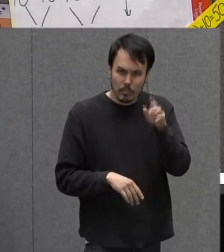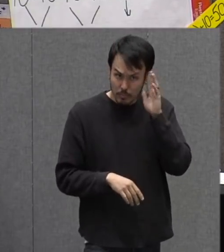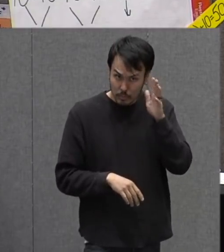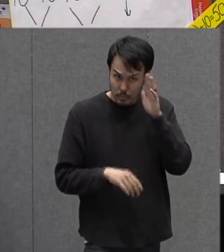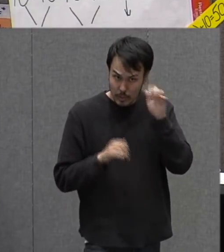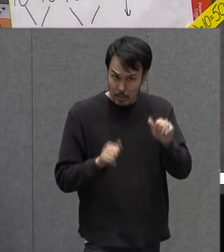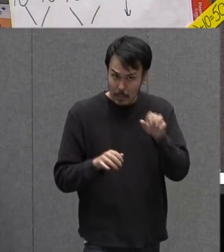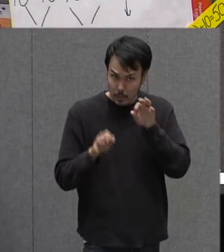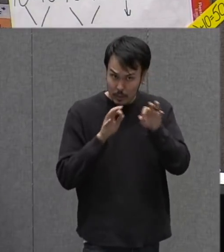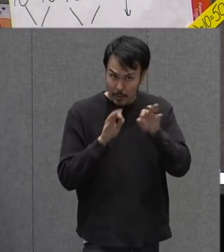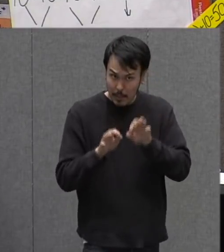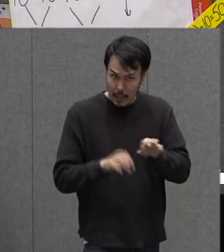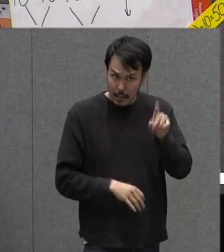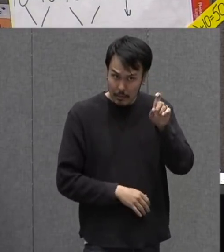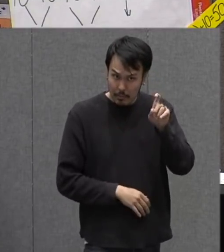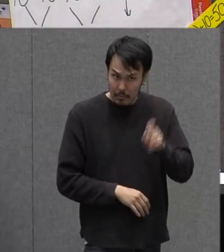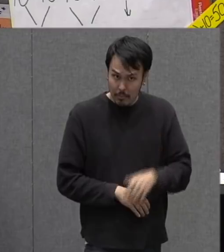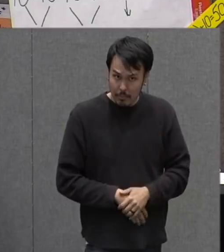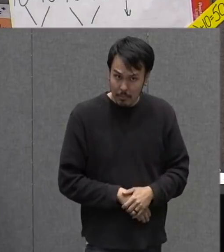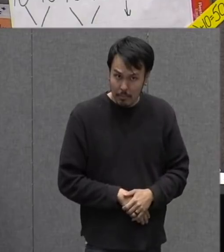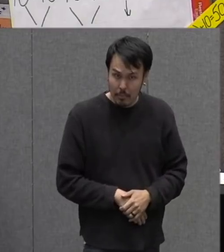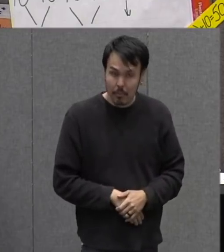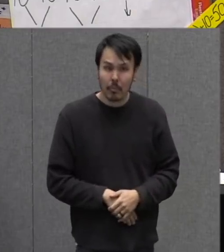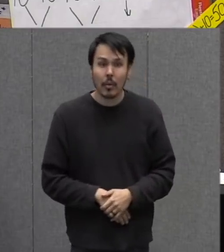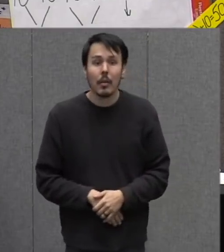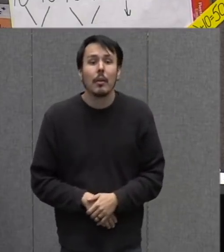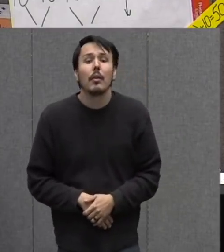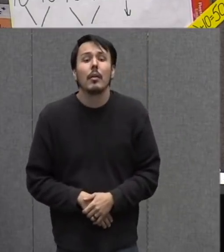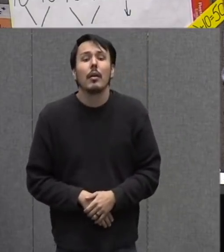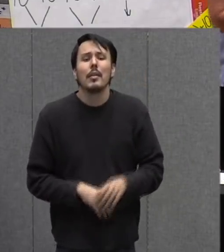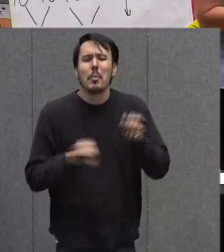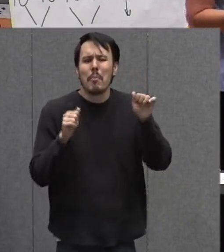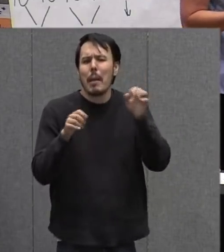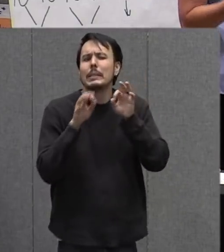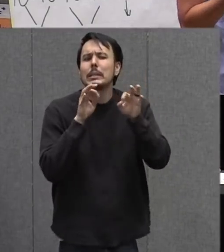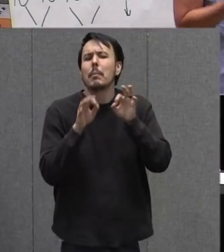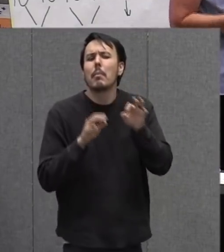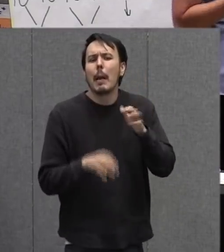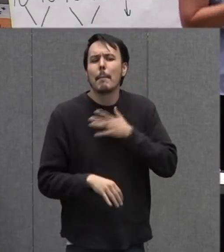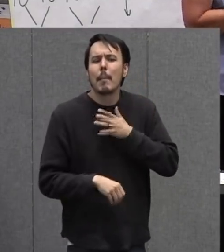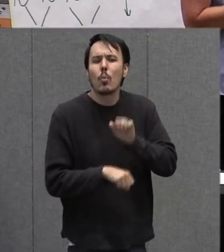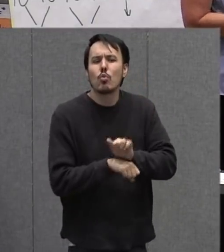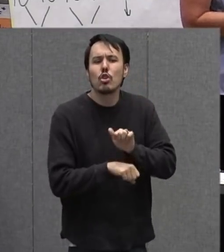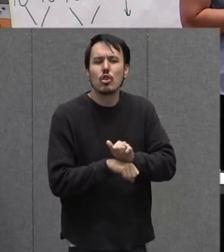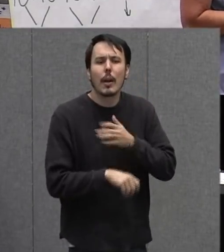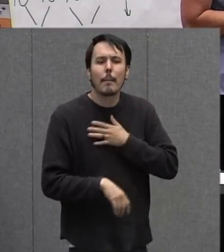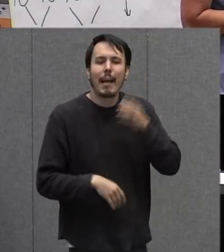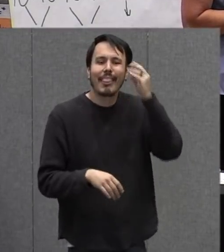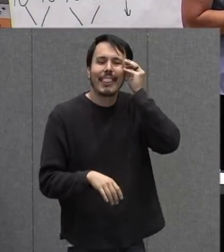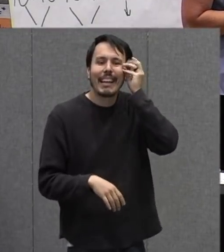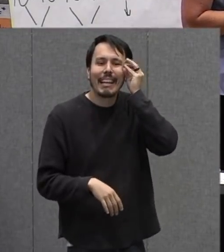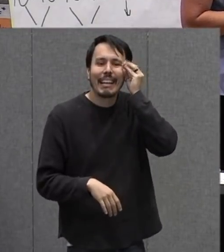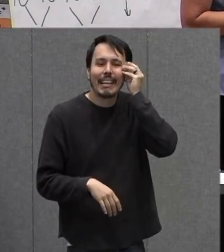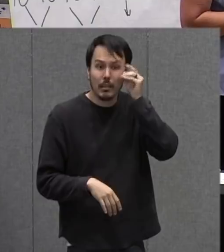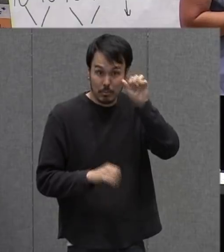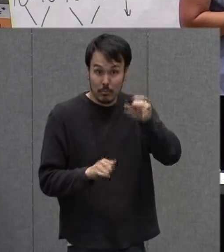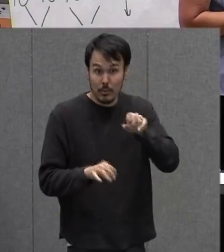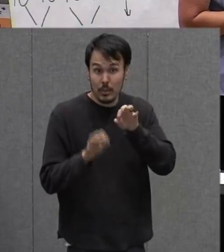explain this? Would you be able to do that, to explain your work and your thought process through that?